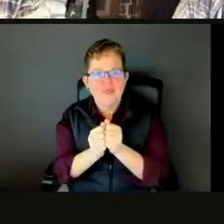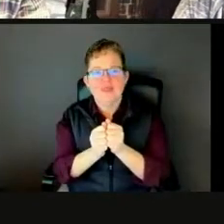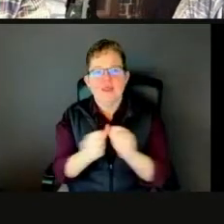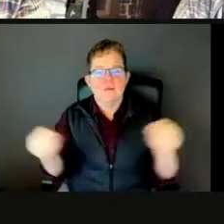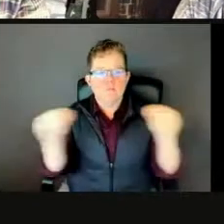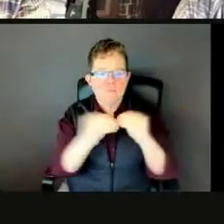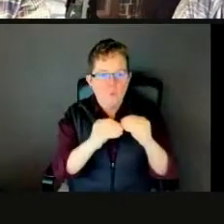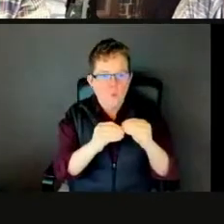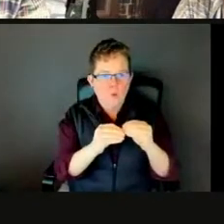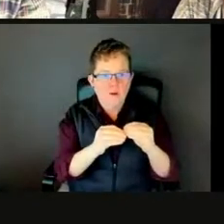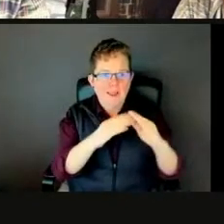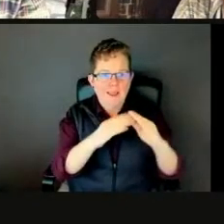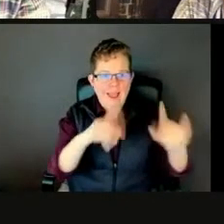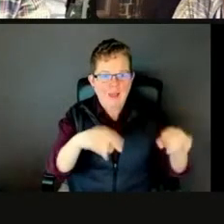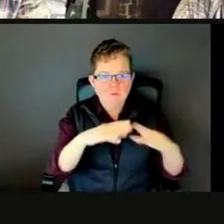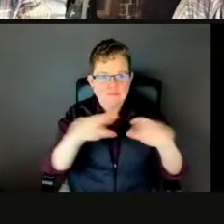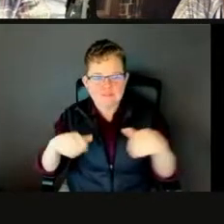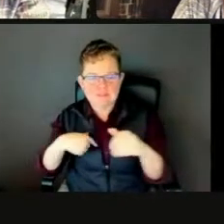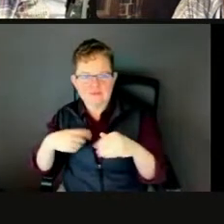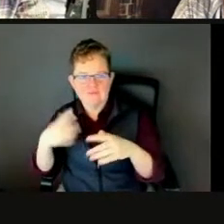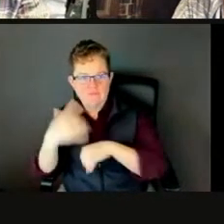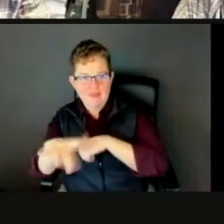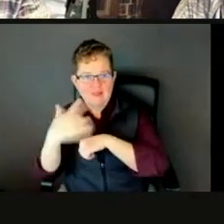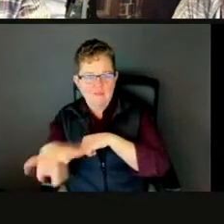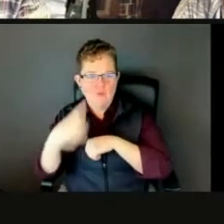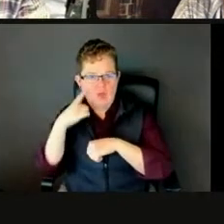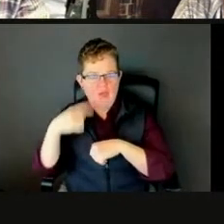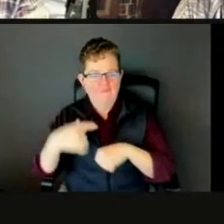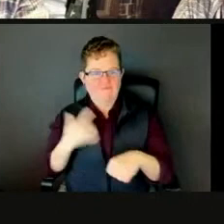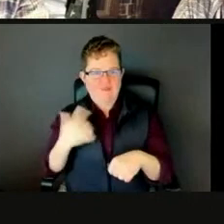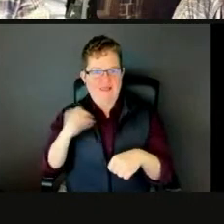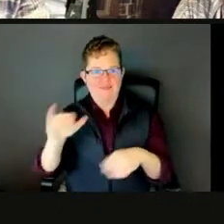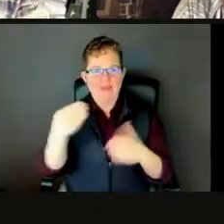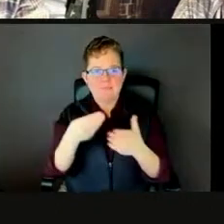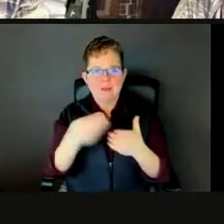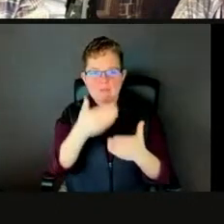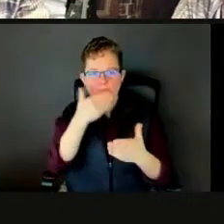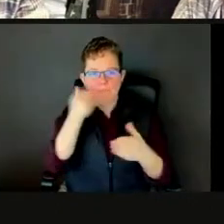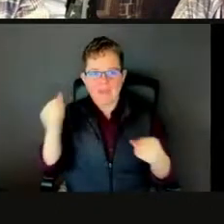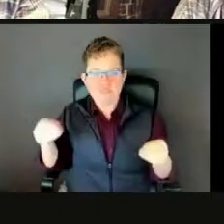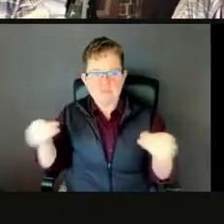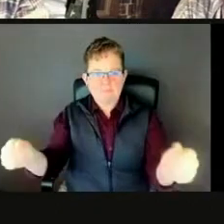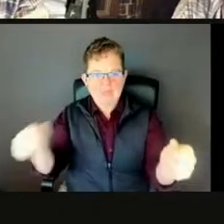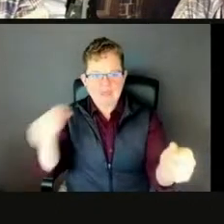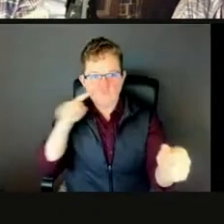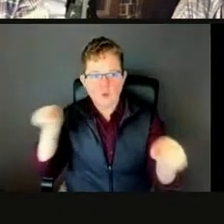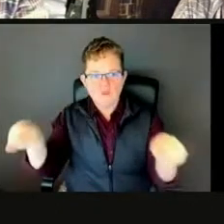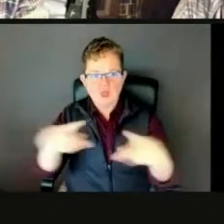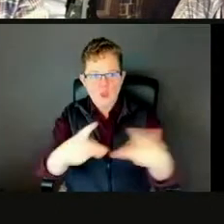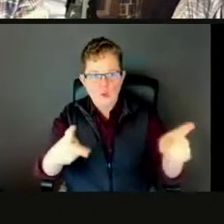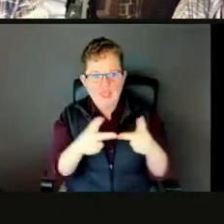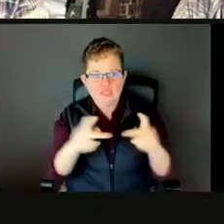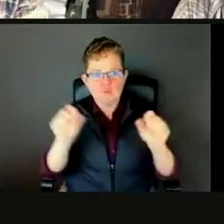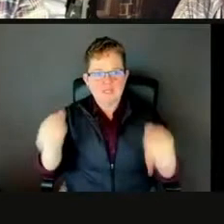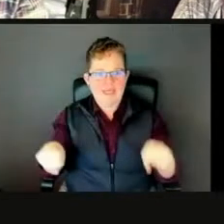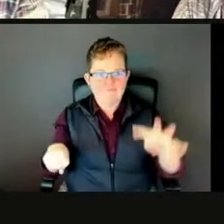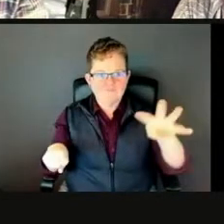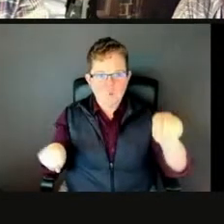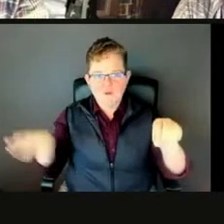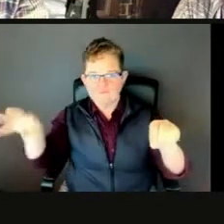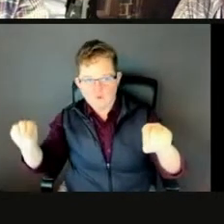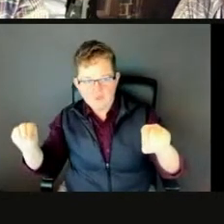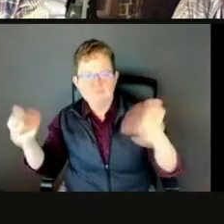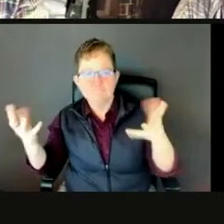the more housing shelters that we have at a unit. So I feel like that money is better spent on the locations that can house 40. My